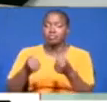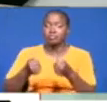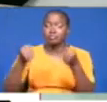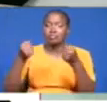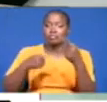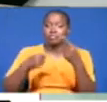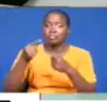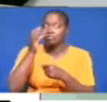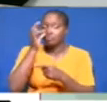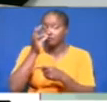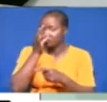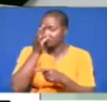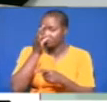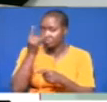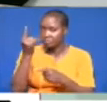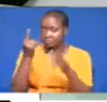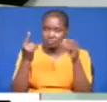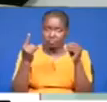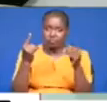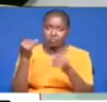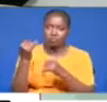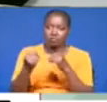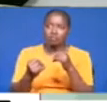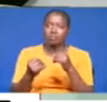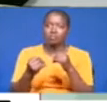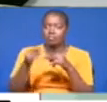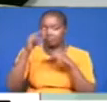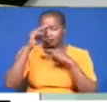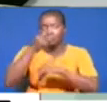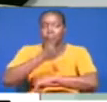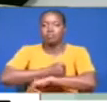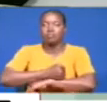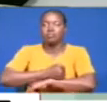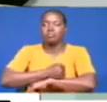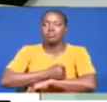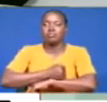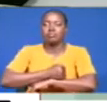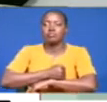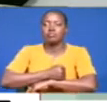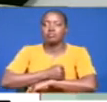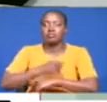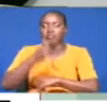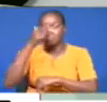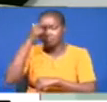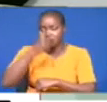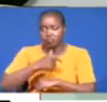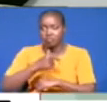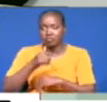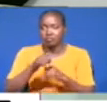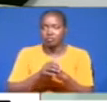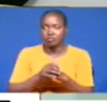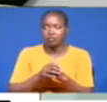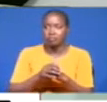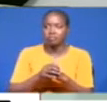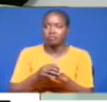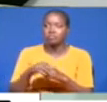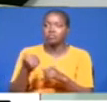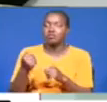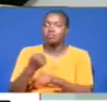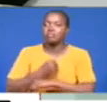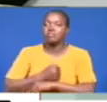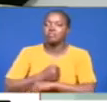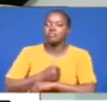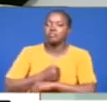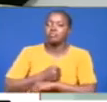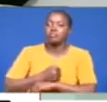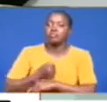Nyeri's Kagonye 1-0 in the final of the high school games played in Thika. Olbolosat also won the girls' soccer